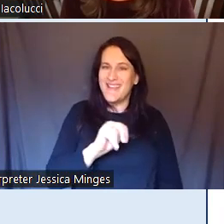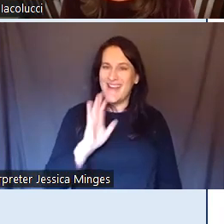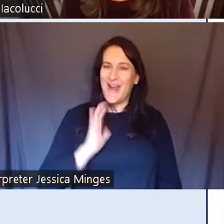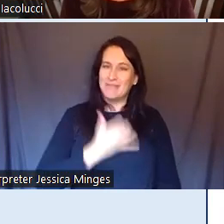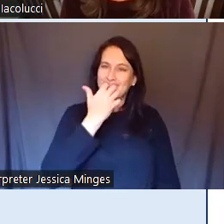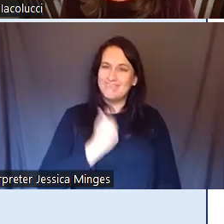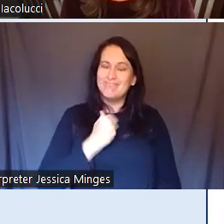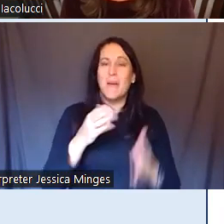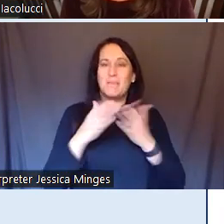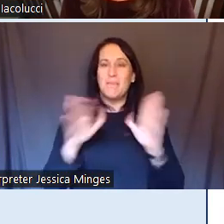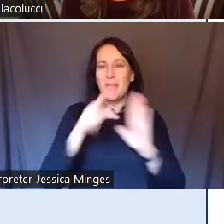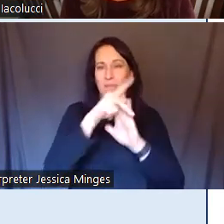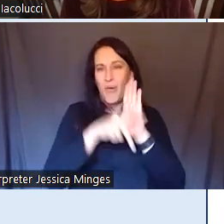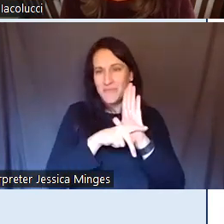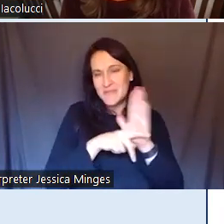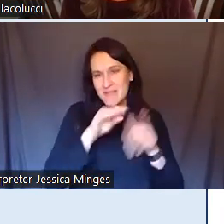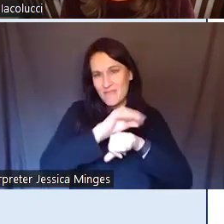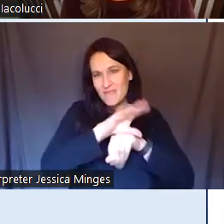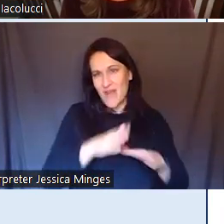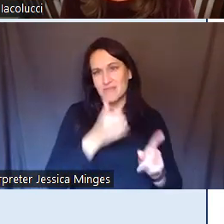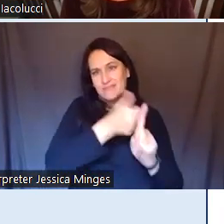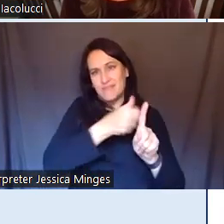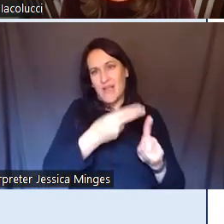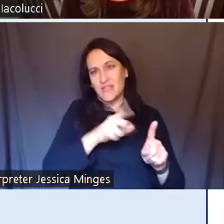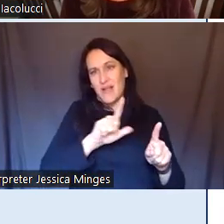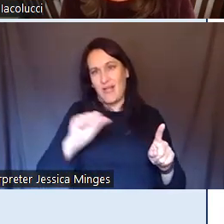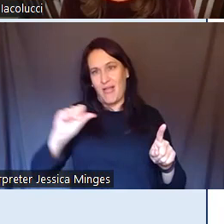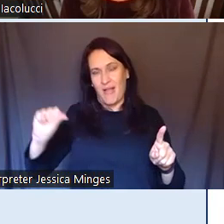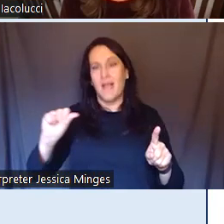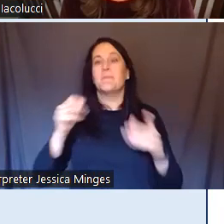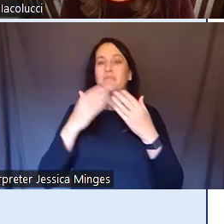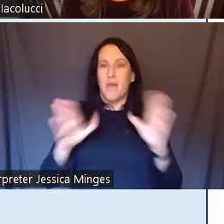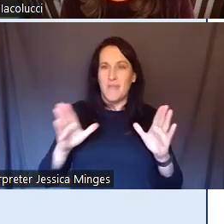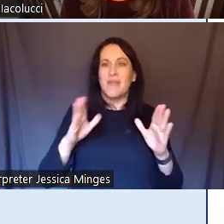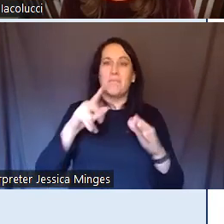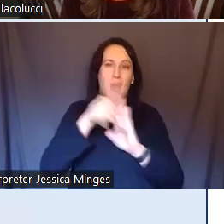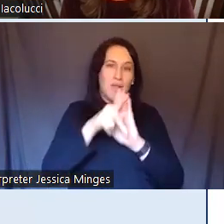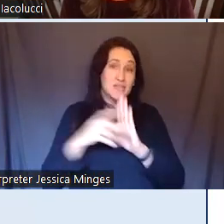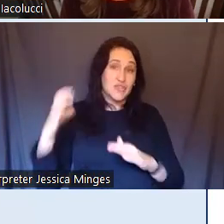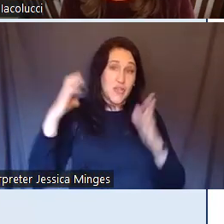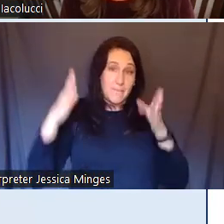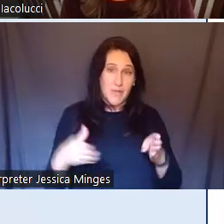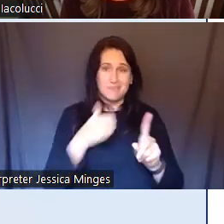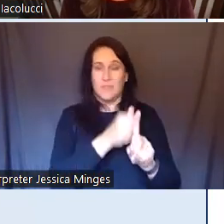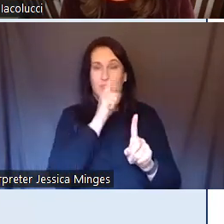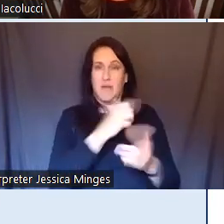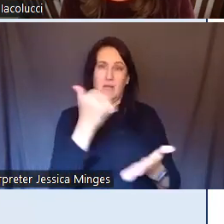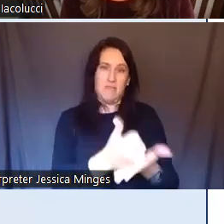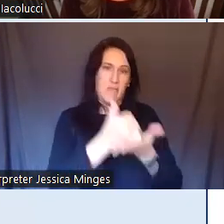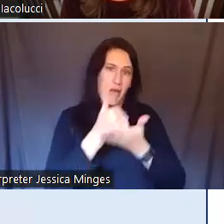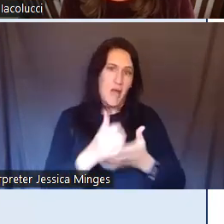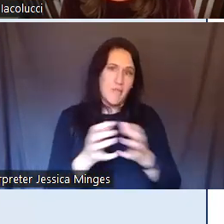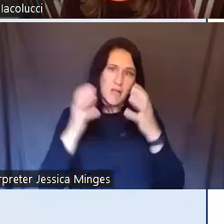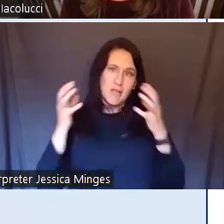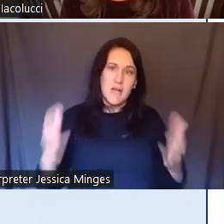policy advisor, who is also HLAA's public policy chair. She's been enormously helpful to us